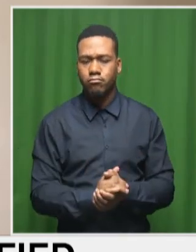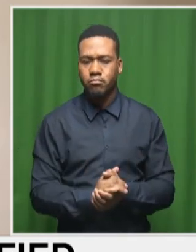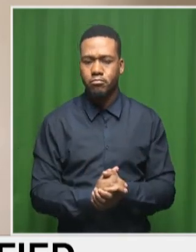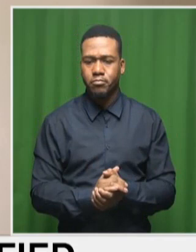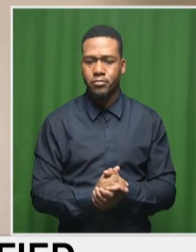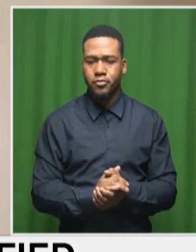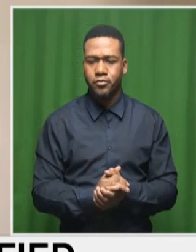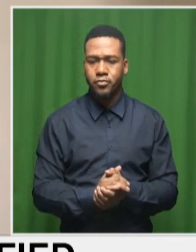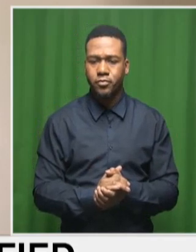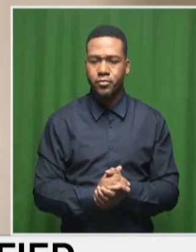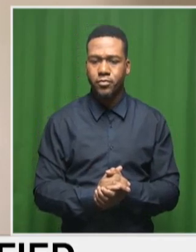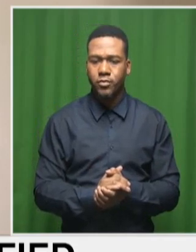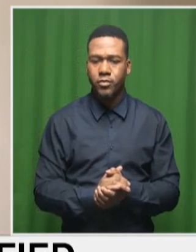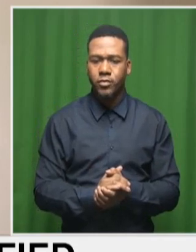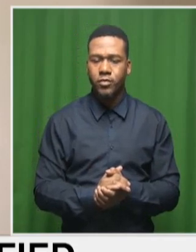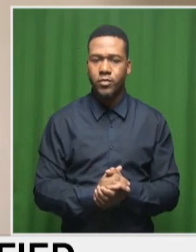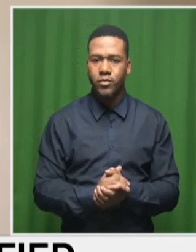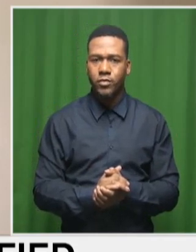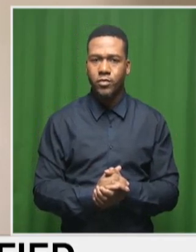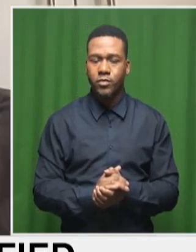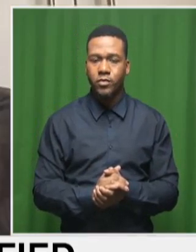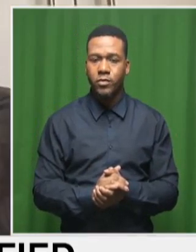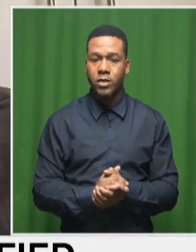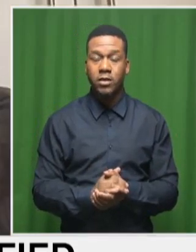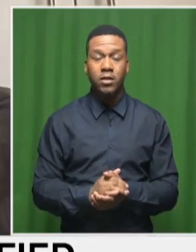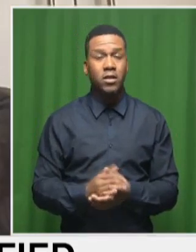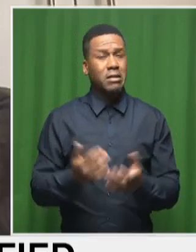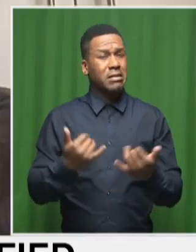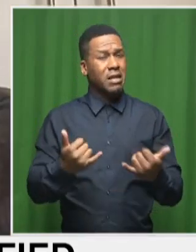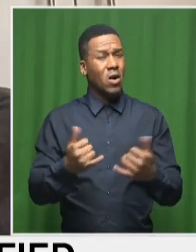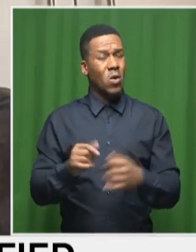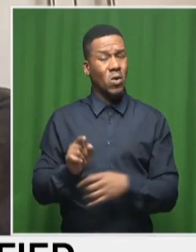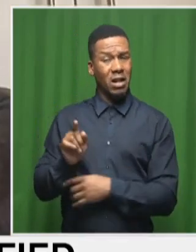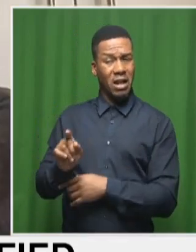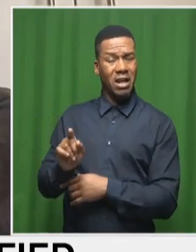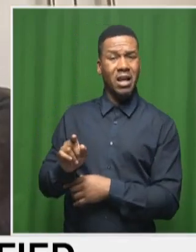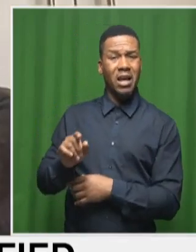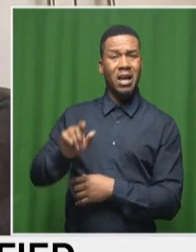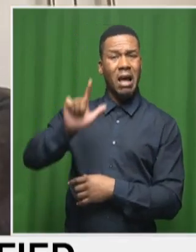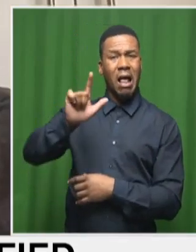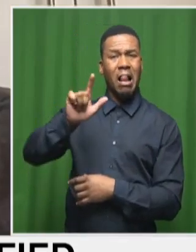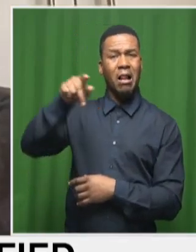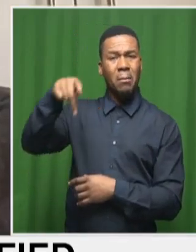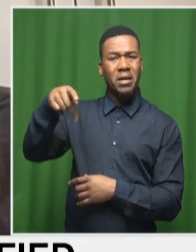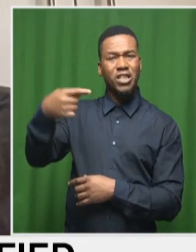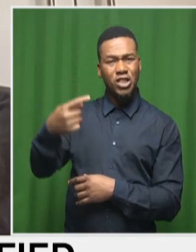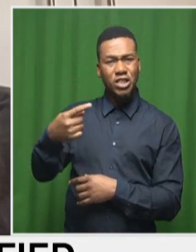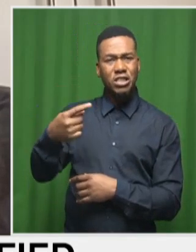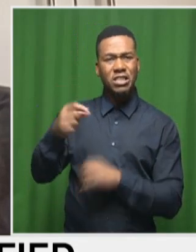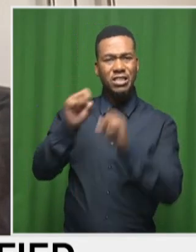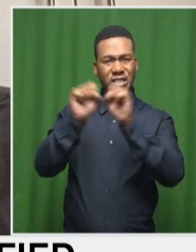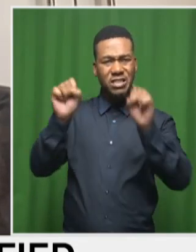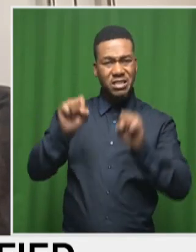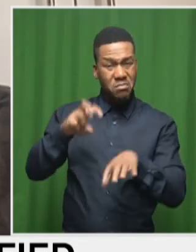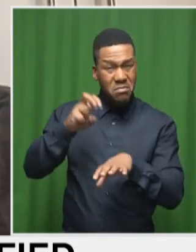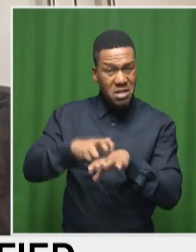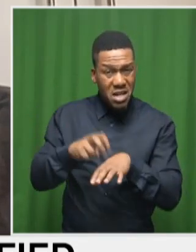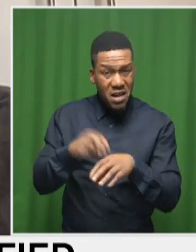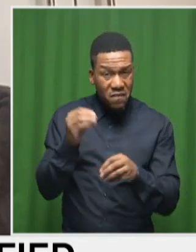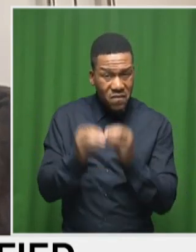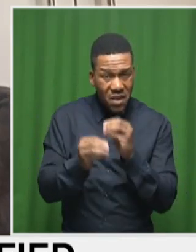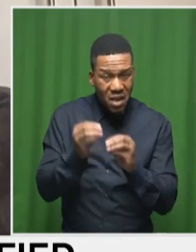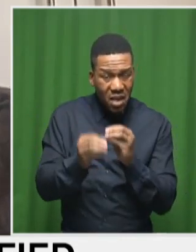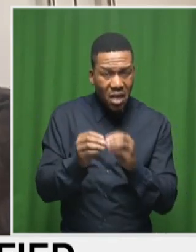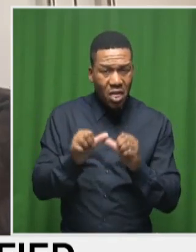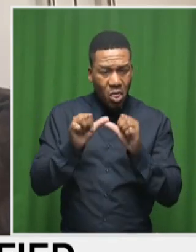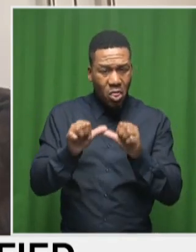all. So this LPG system, would it need maintenance at all, Kyle, once it's been